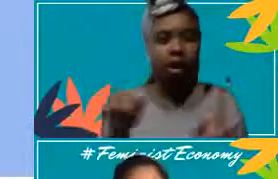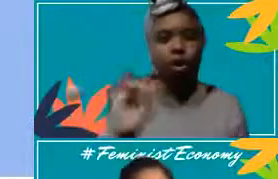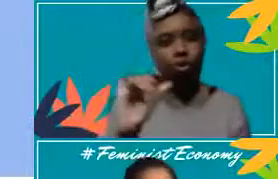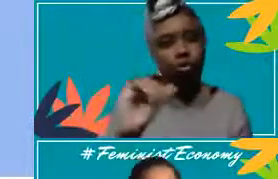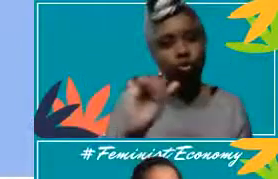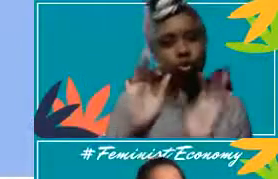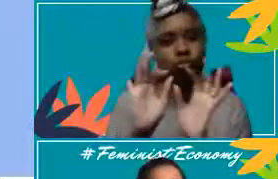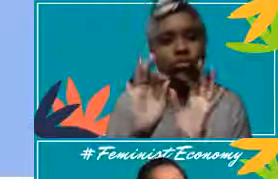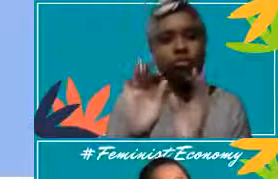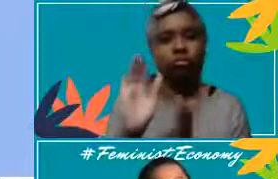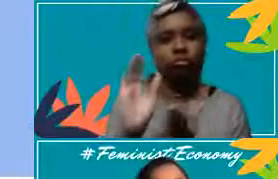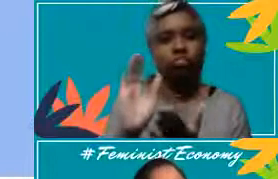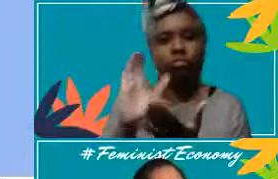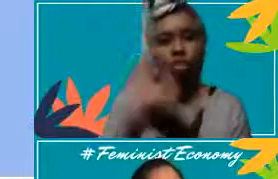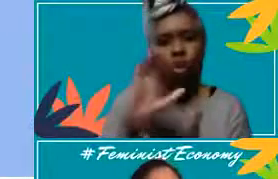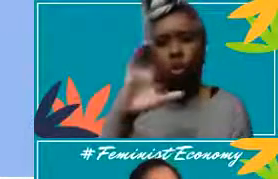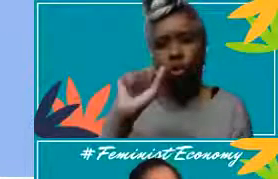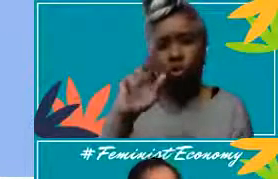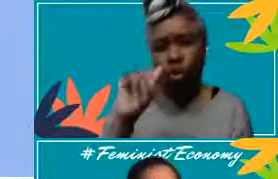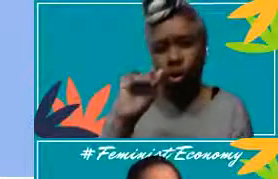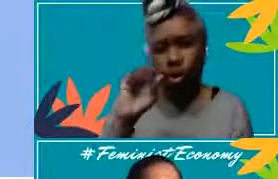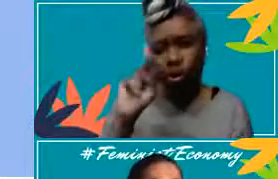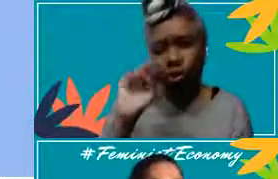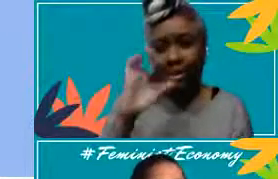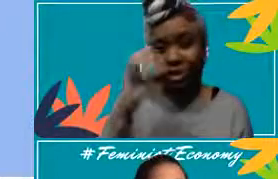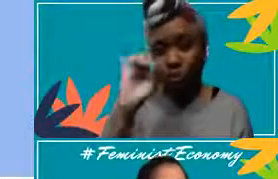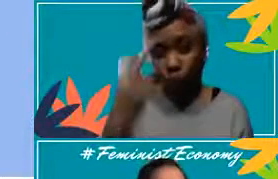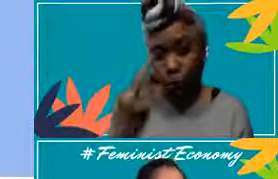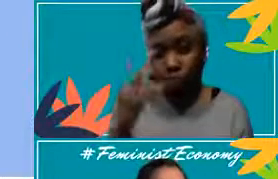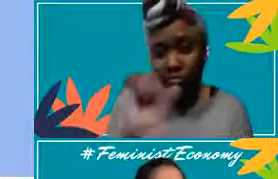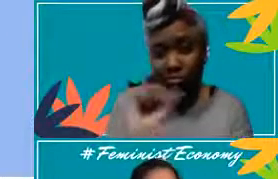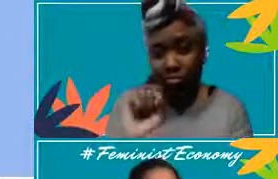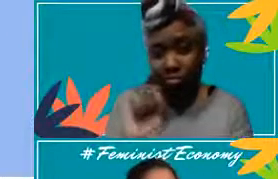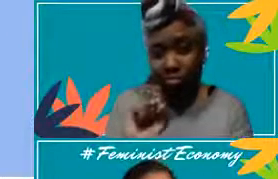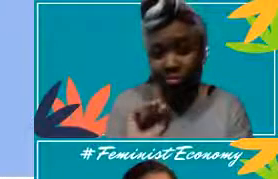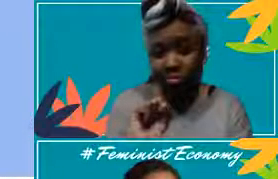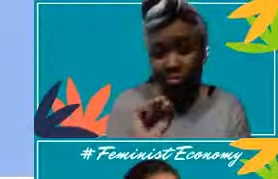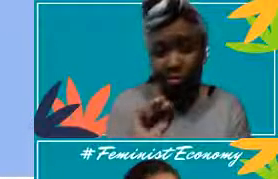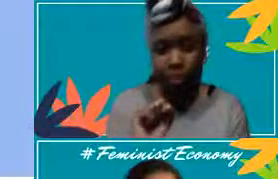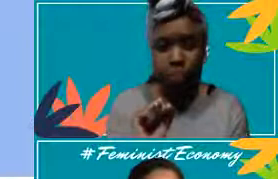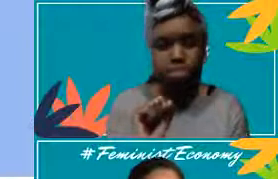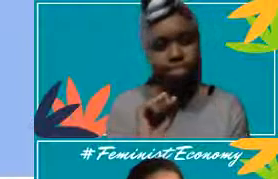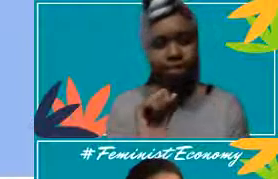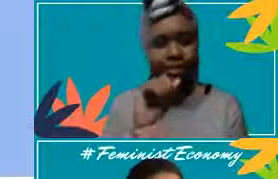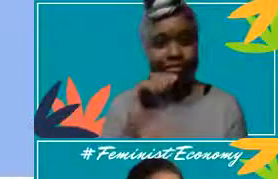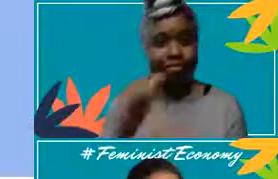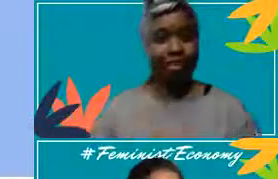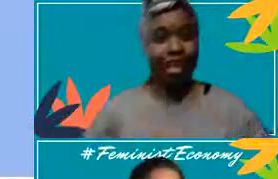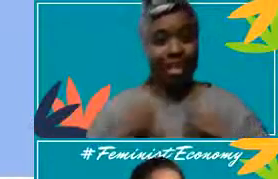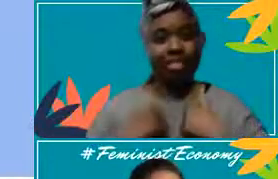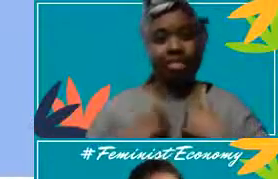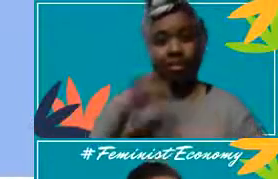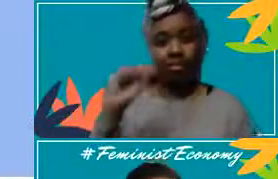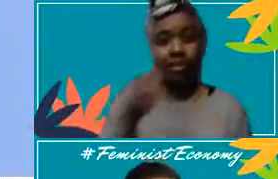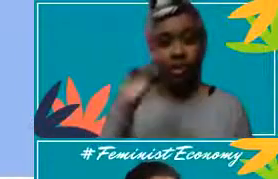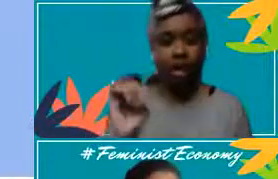low carbon jobs. These are, this is a way of being that's going to be so essential in a new economy, that